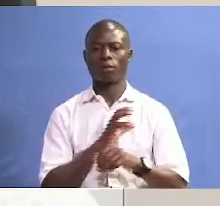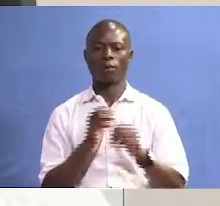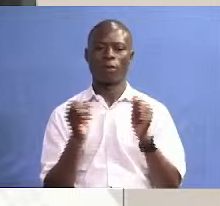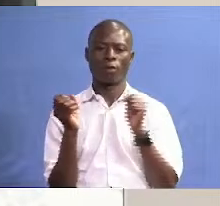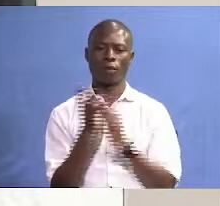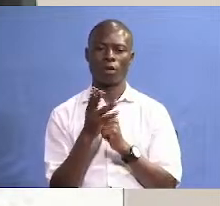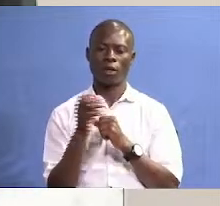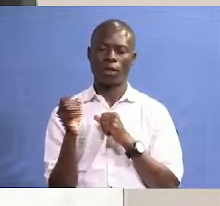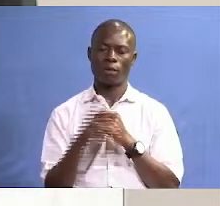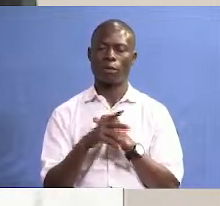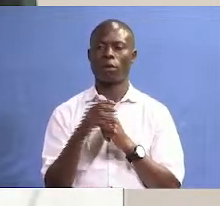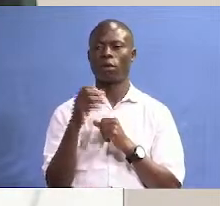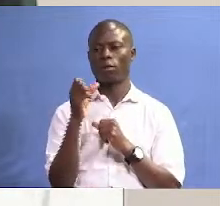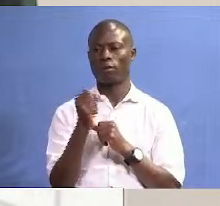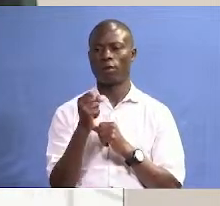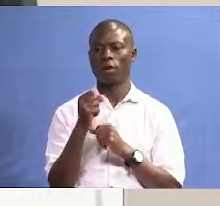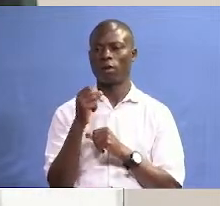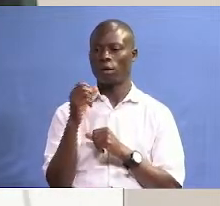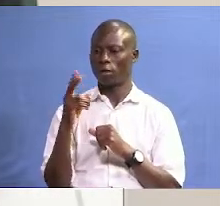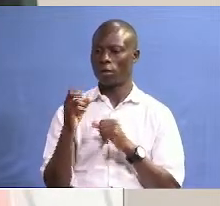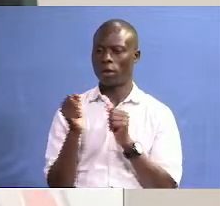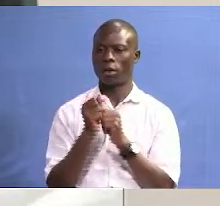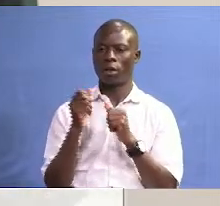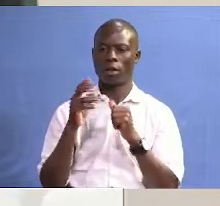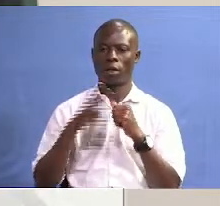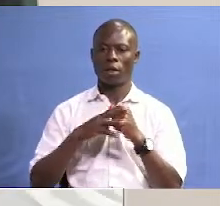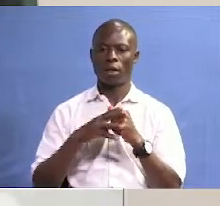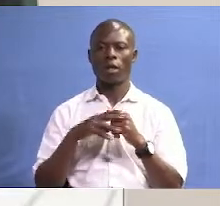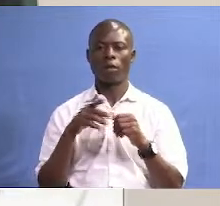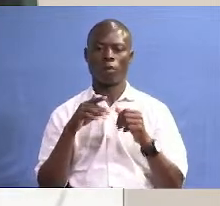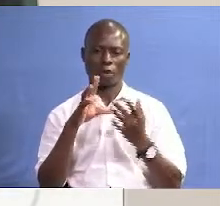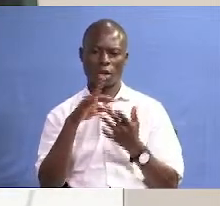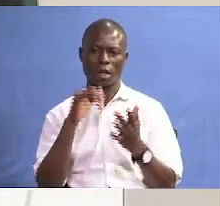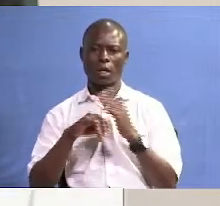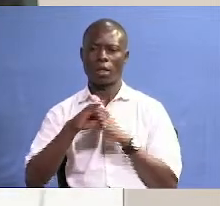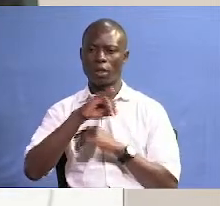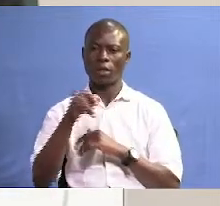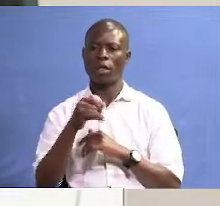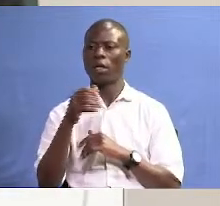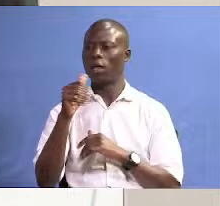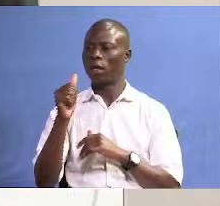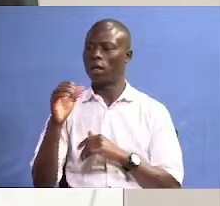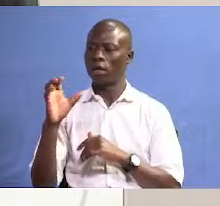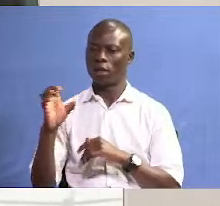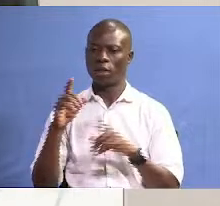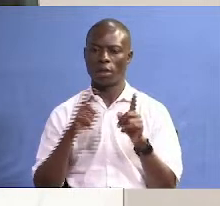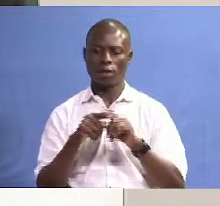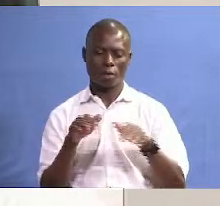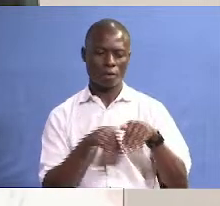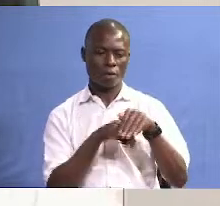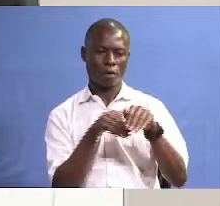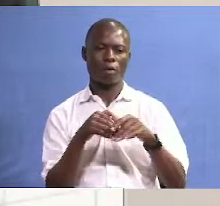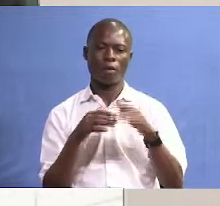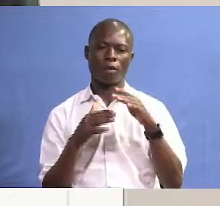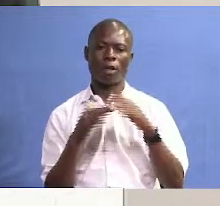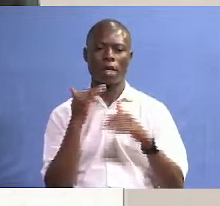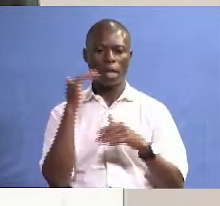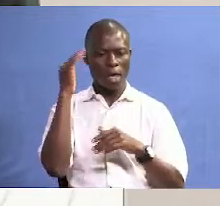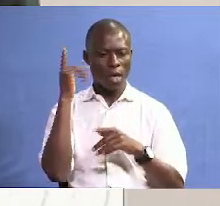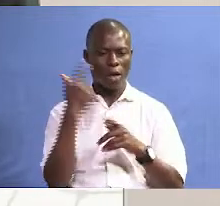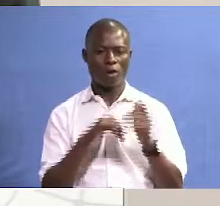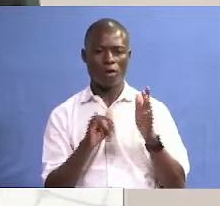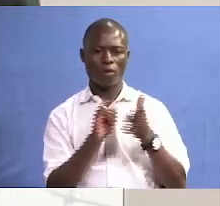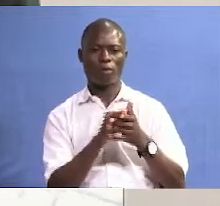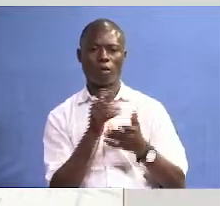May 2019, Majanja was first elected to the JSC for a 5-year term following the end of Judge Aggrey